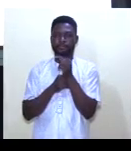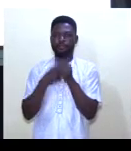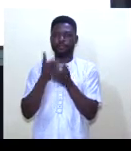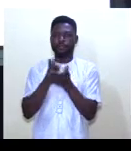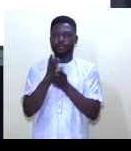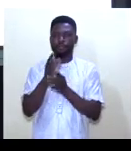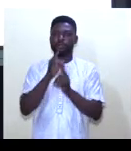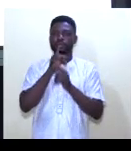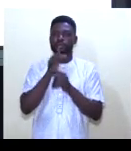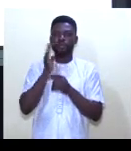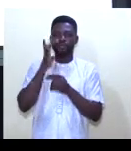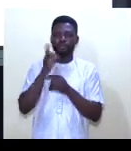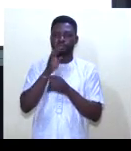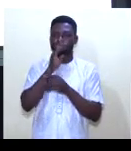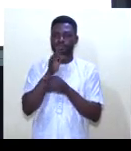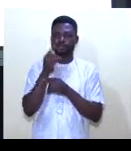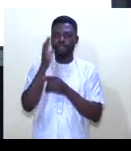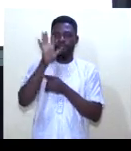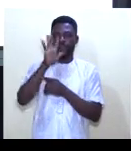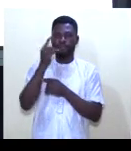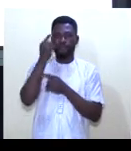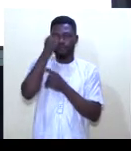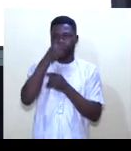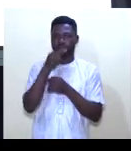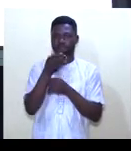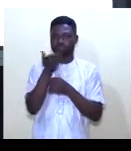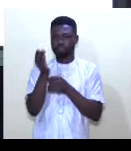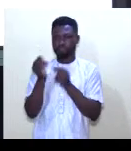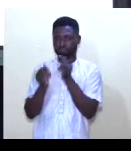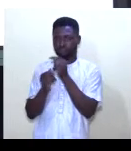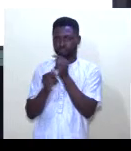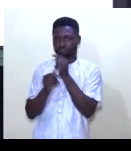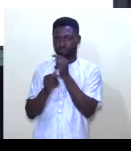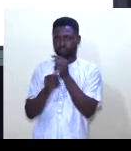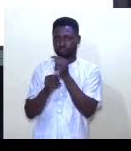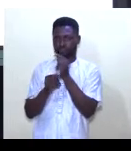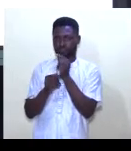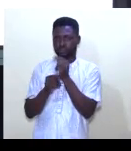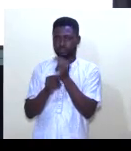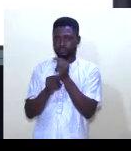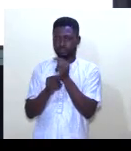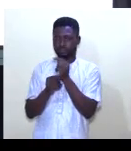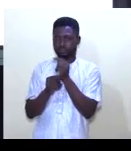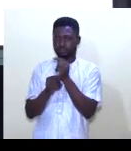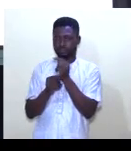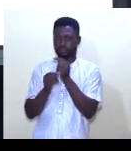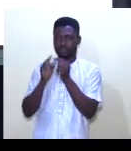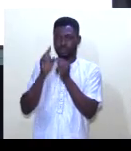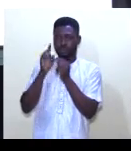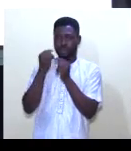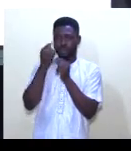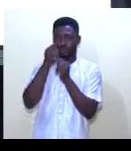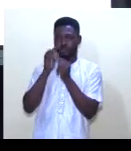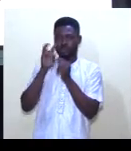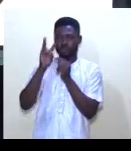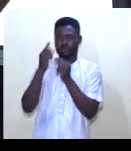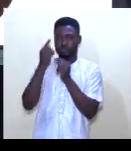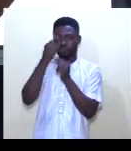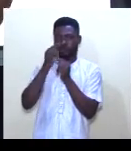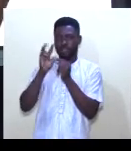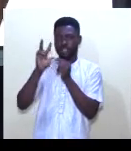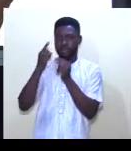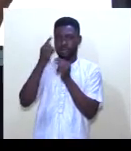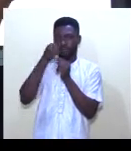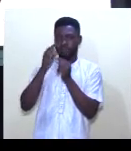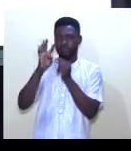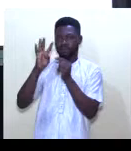All right, the correct answer should be 5 faces. And these are the 5 faces. I'll show them to you. This is 1 face, this is